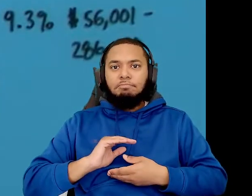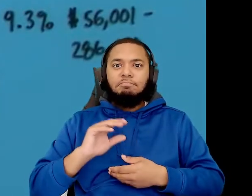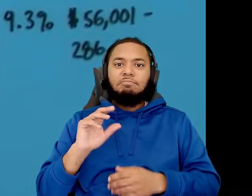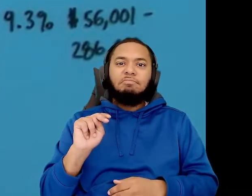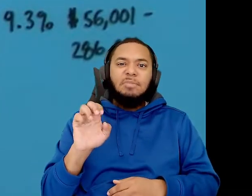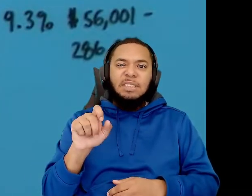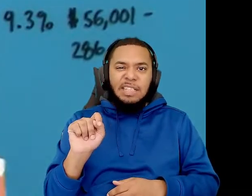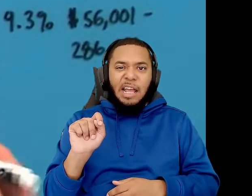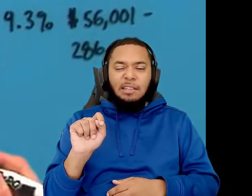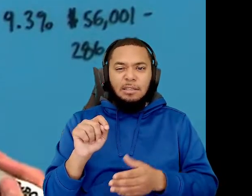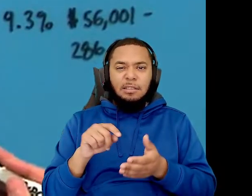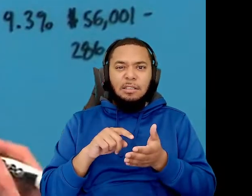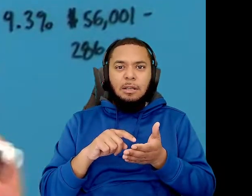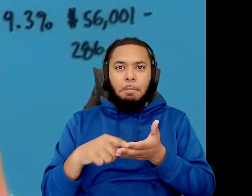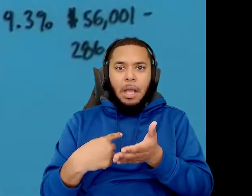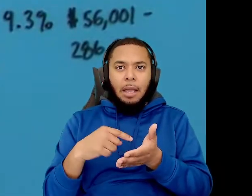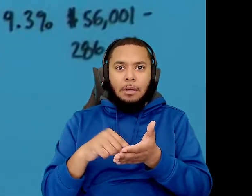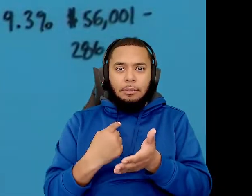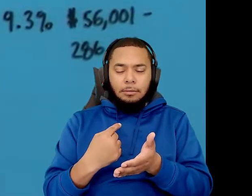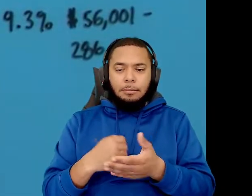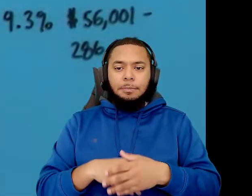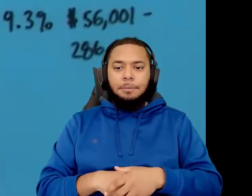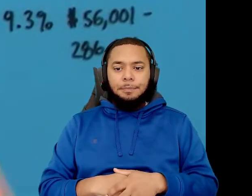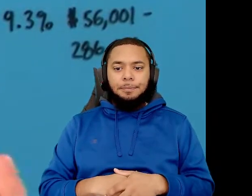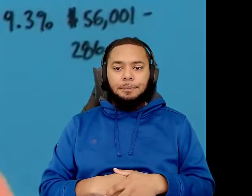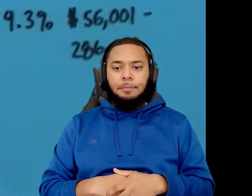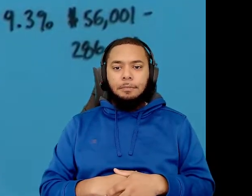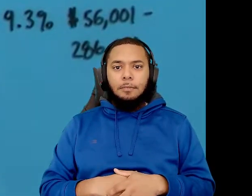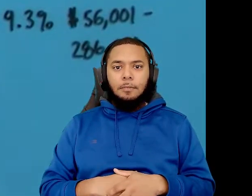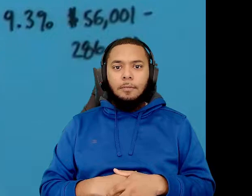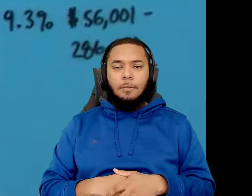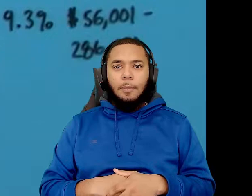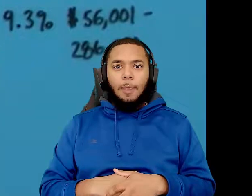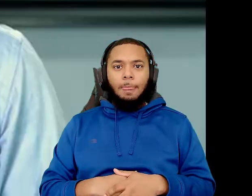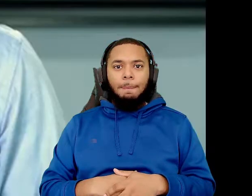Okay, so we've got gross pay and take home and net pay.